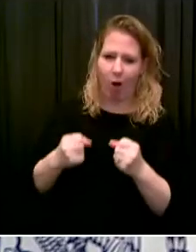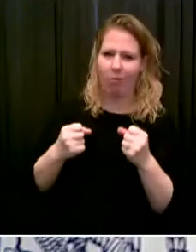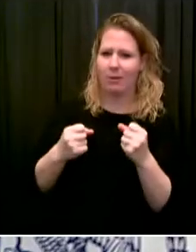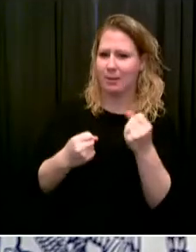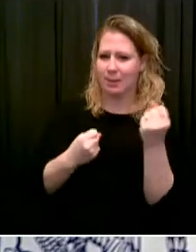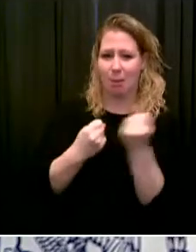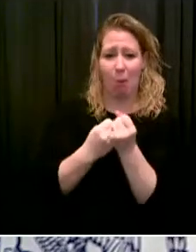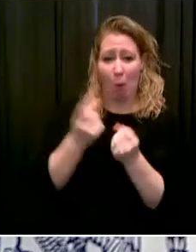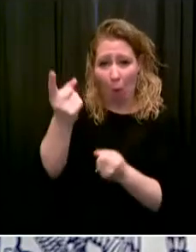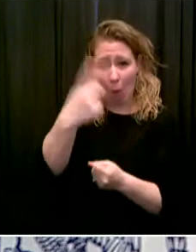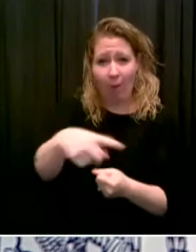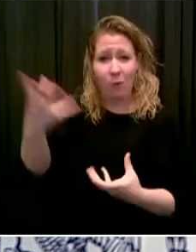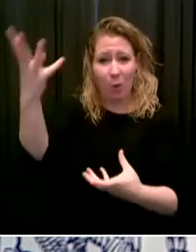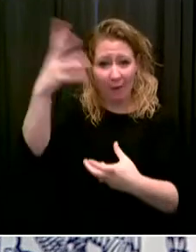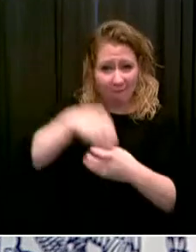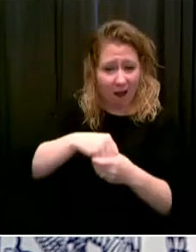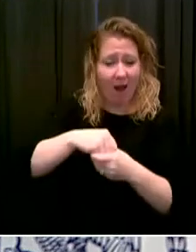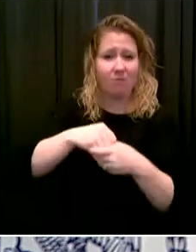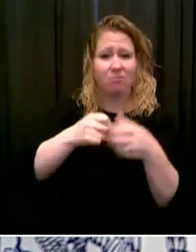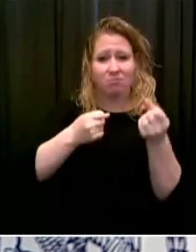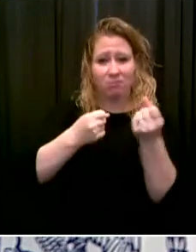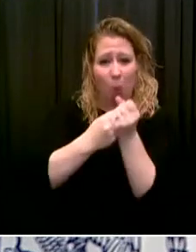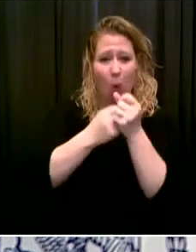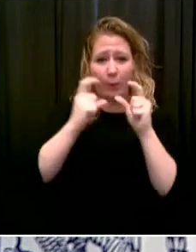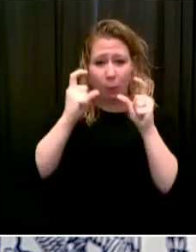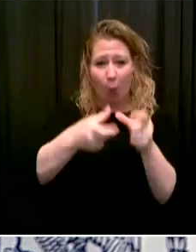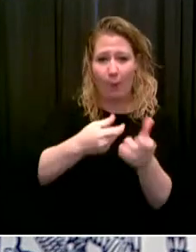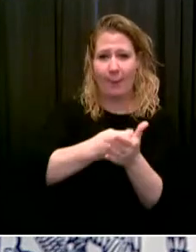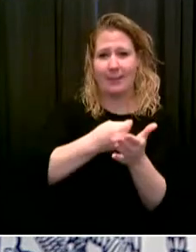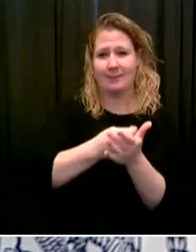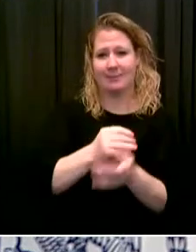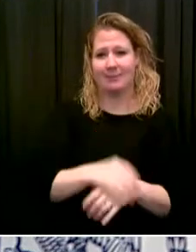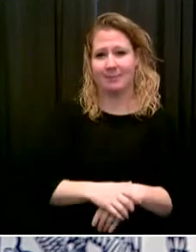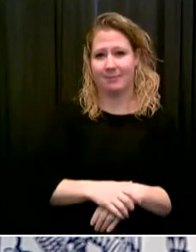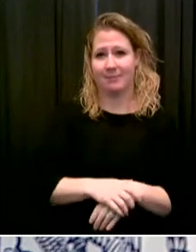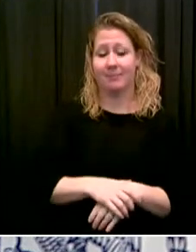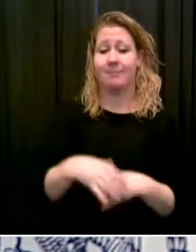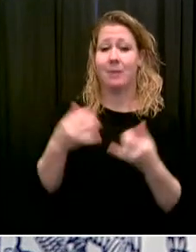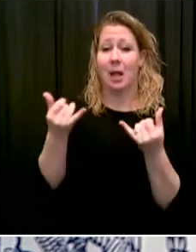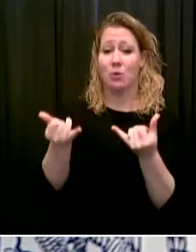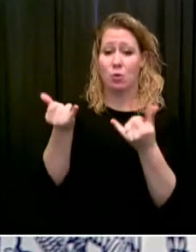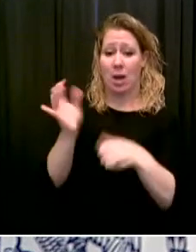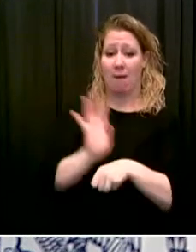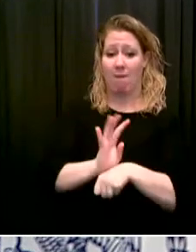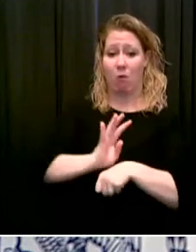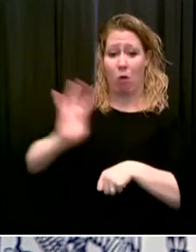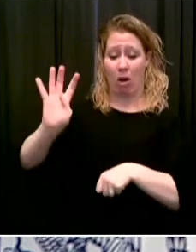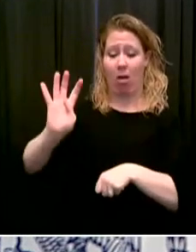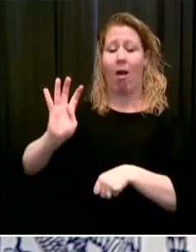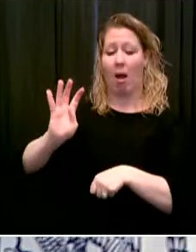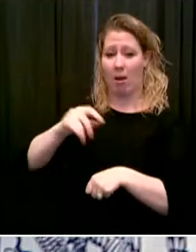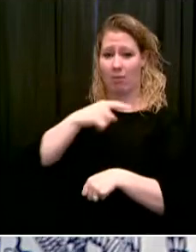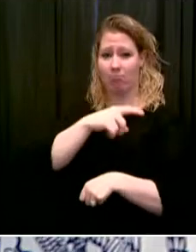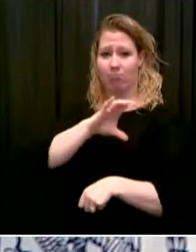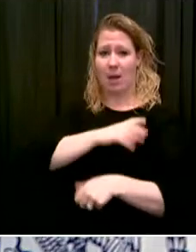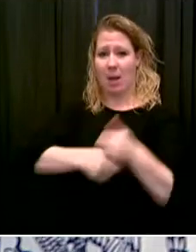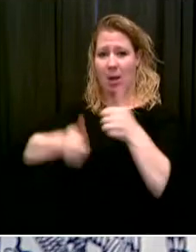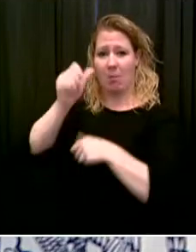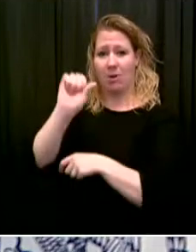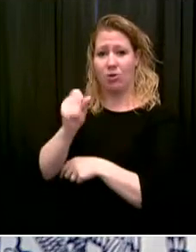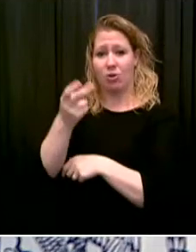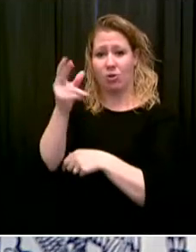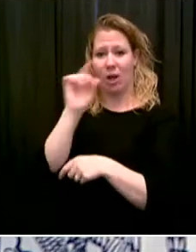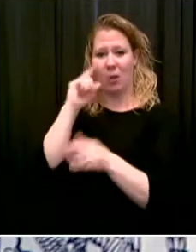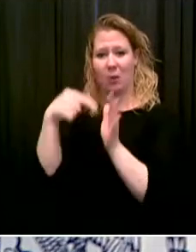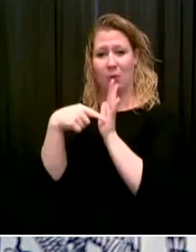4 o'clock today will be a great example of this approach coming to life. So bottom line, recovery equals